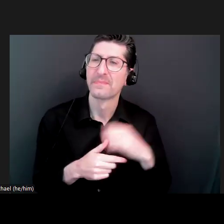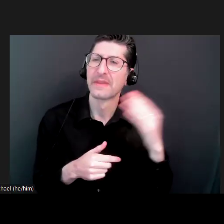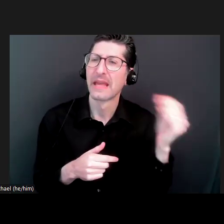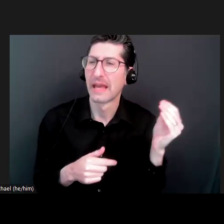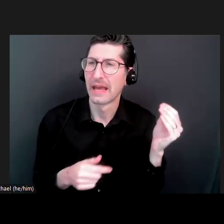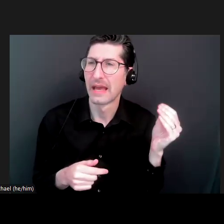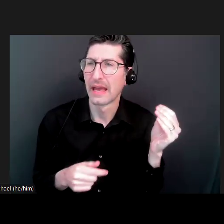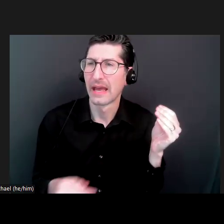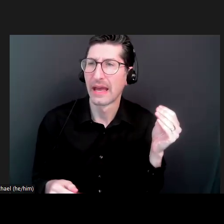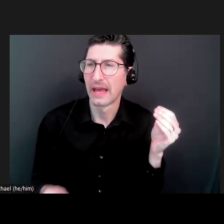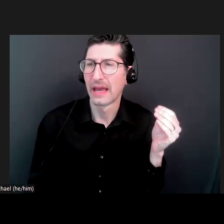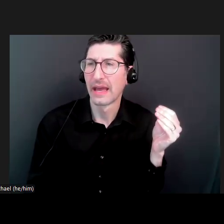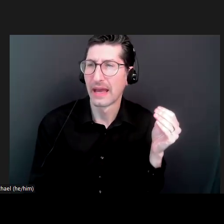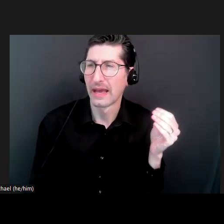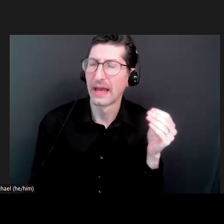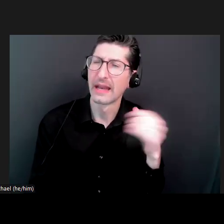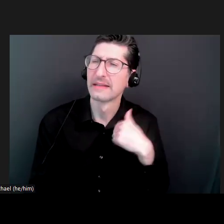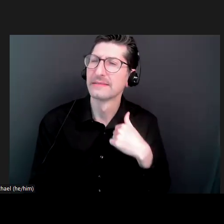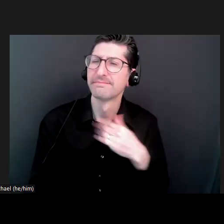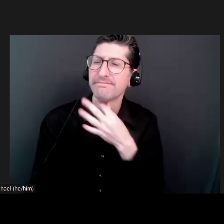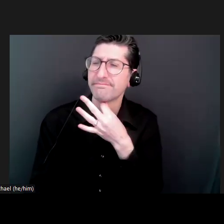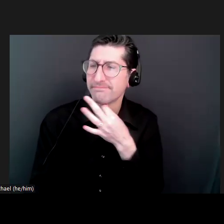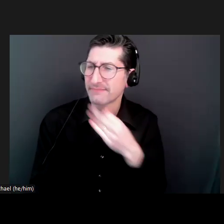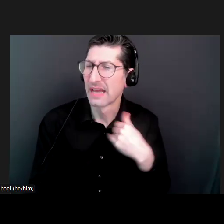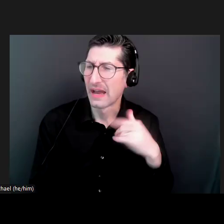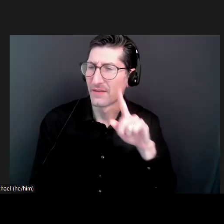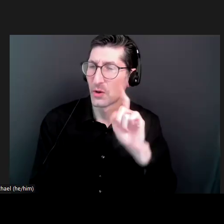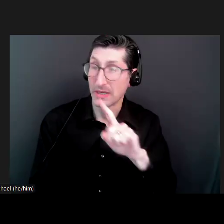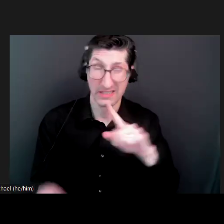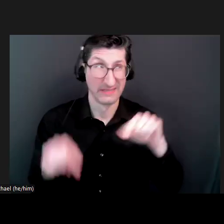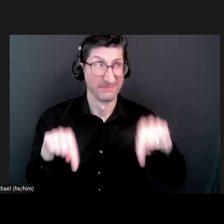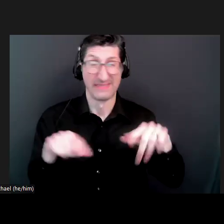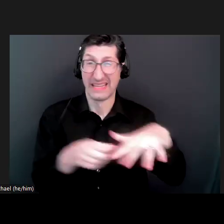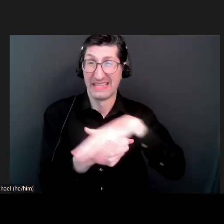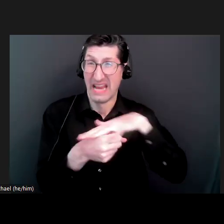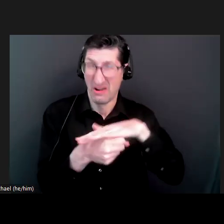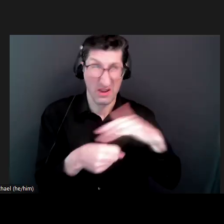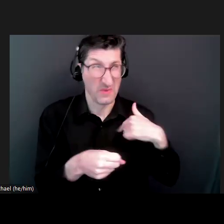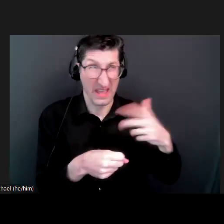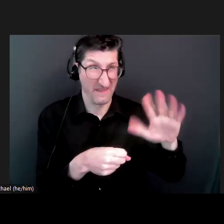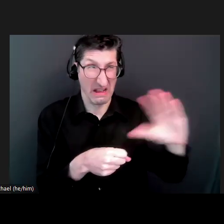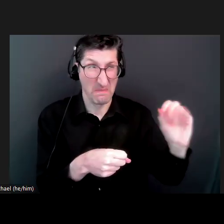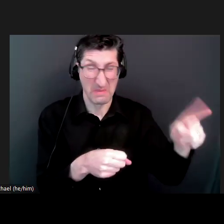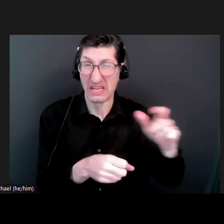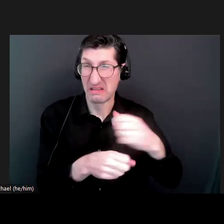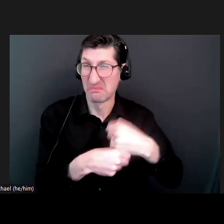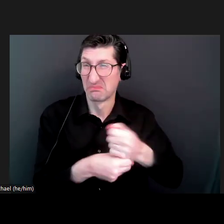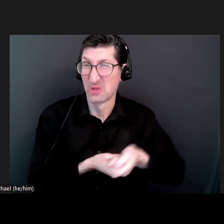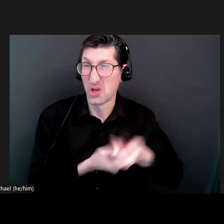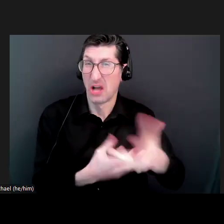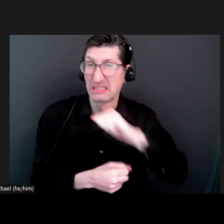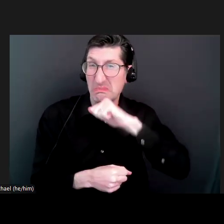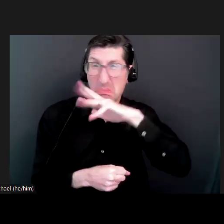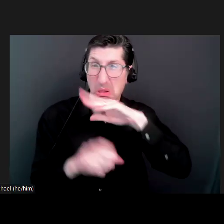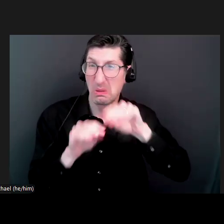questions about, not only do we have a big polluter in our neighborhood who's affecting our health, it's public safety, it's a public